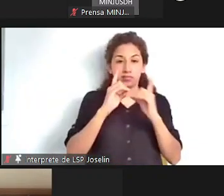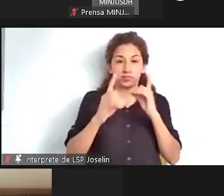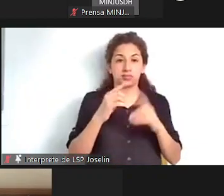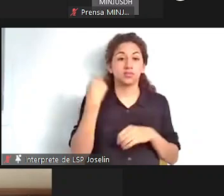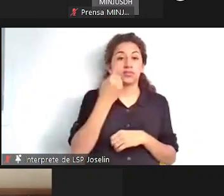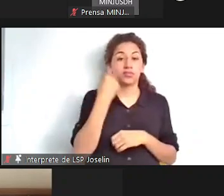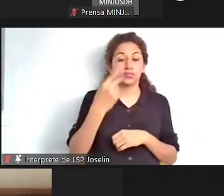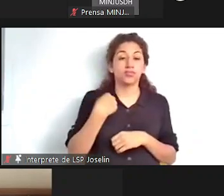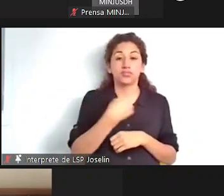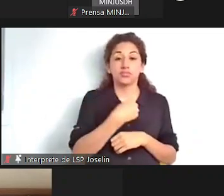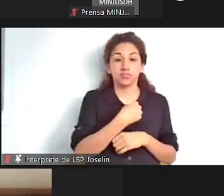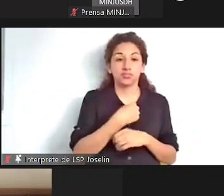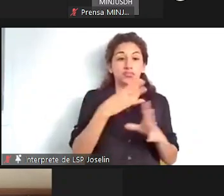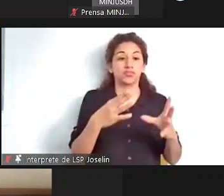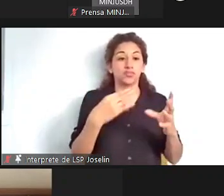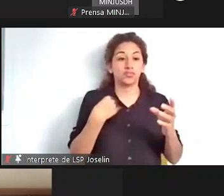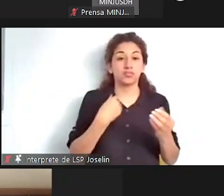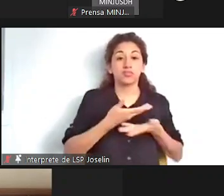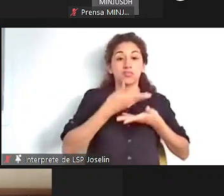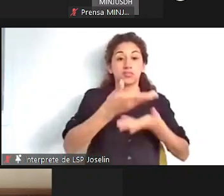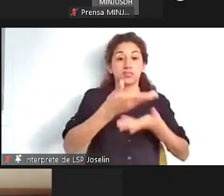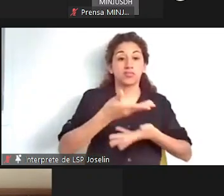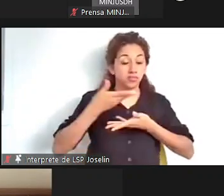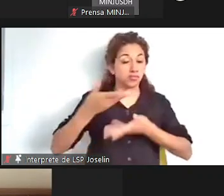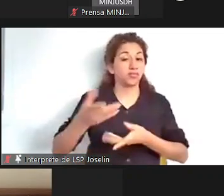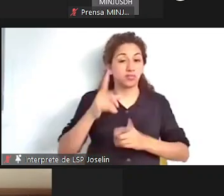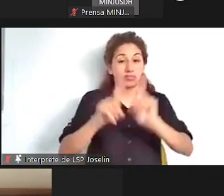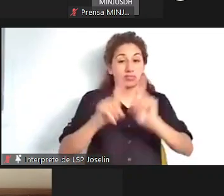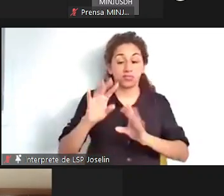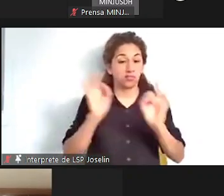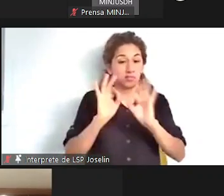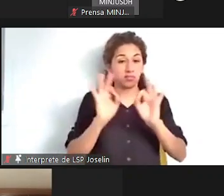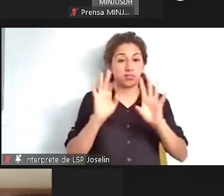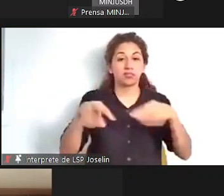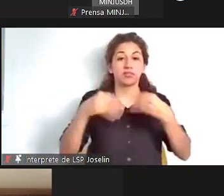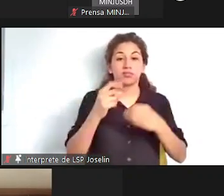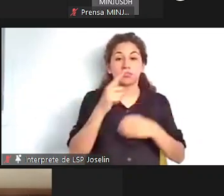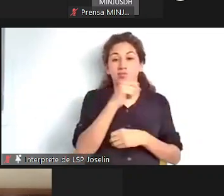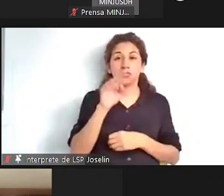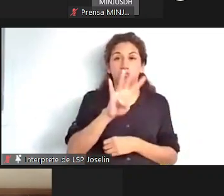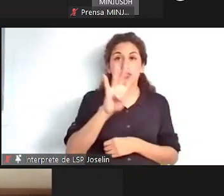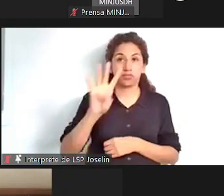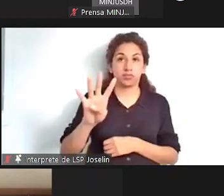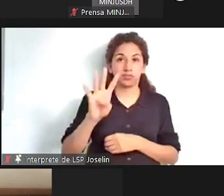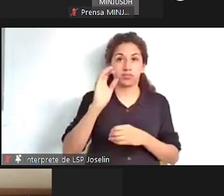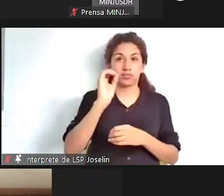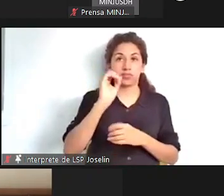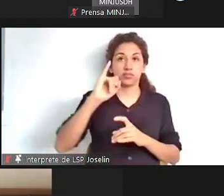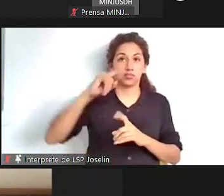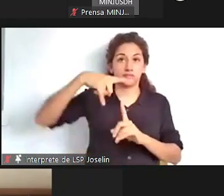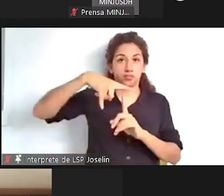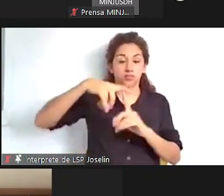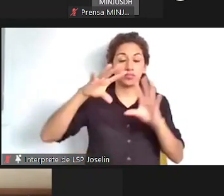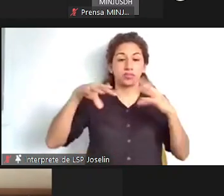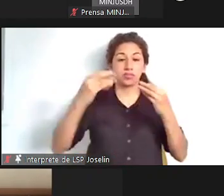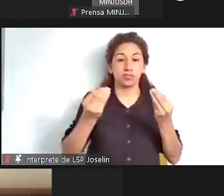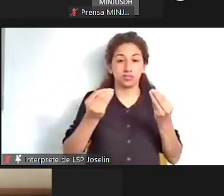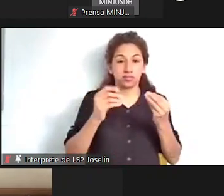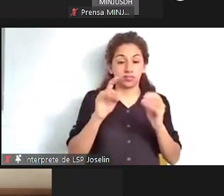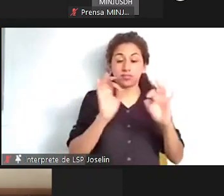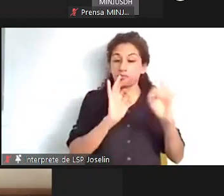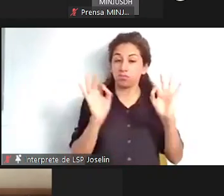dialogue we have now participated in some spaces because we have not been guaranteed on the convention